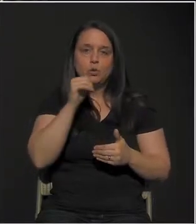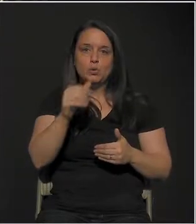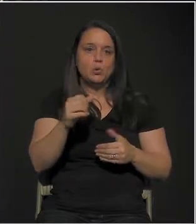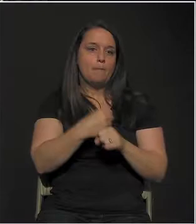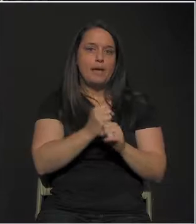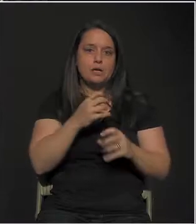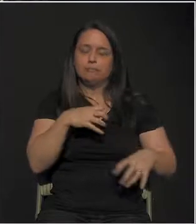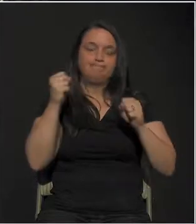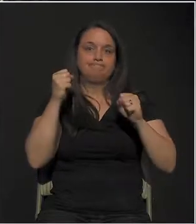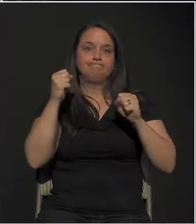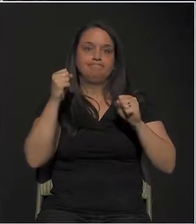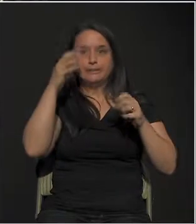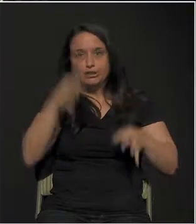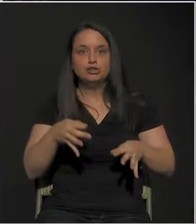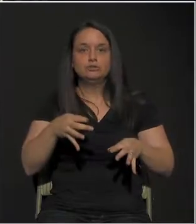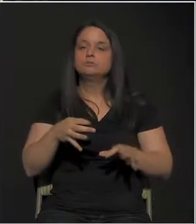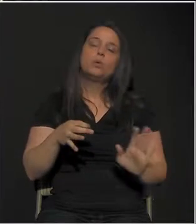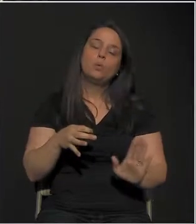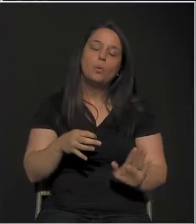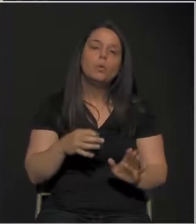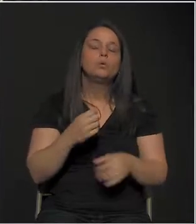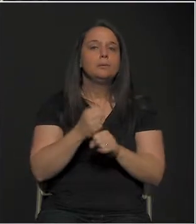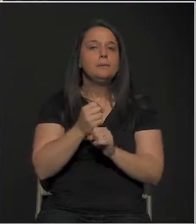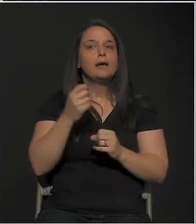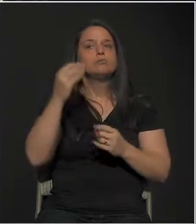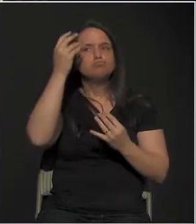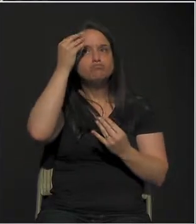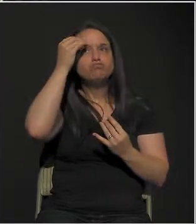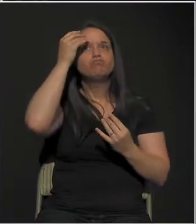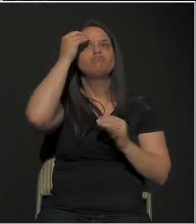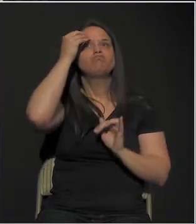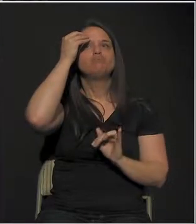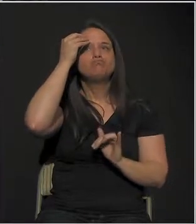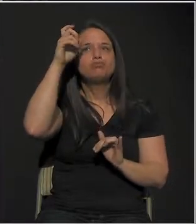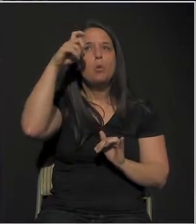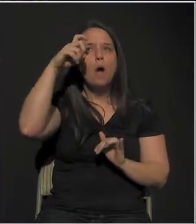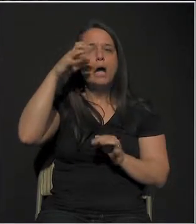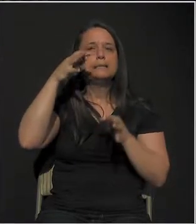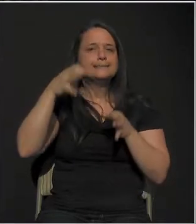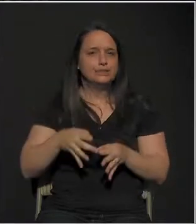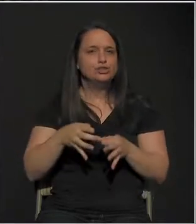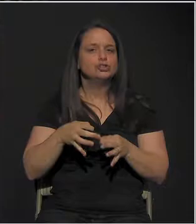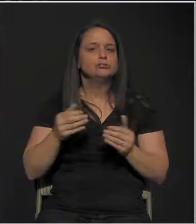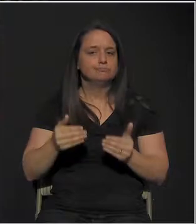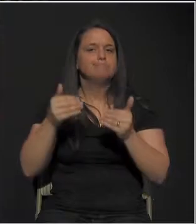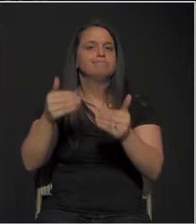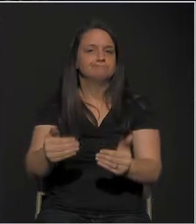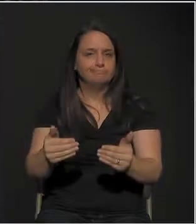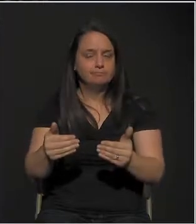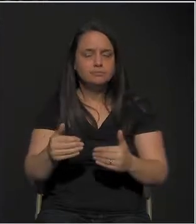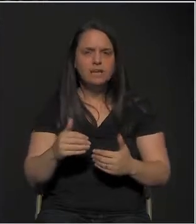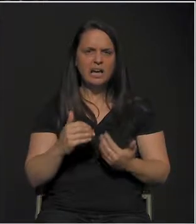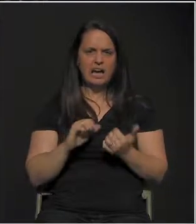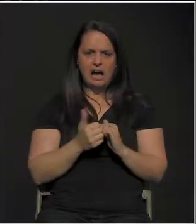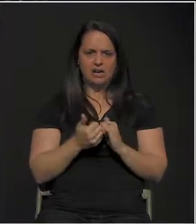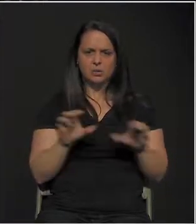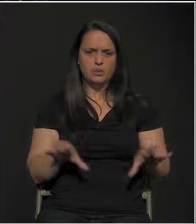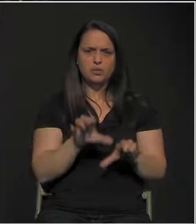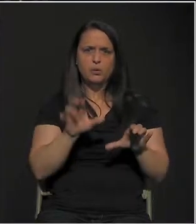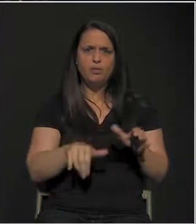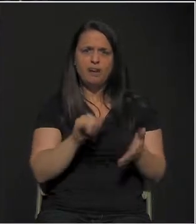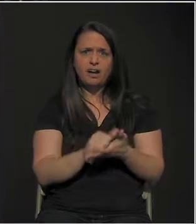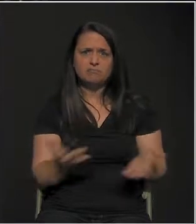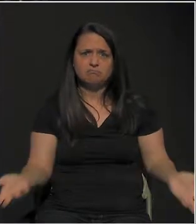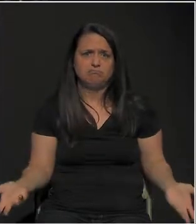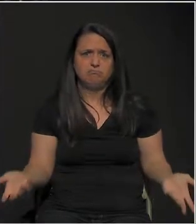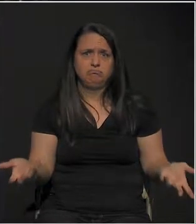decisions, you make wise decisions. How can we as Christians make wise decisions? How can we as Christians know what we're supposed to do and do